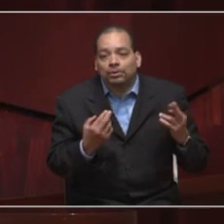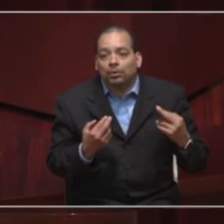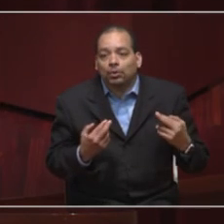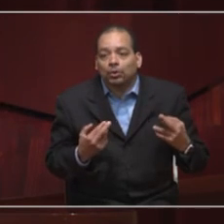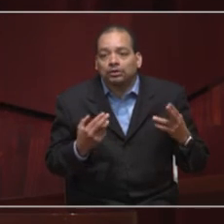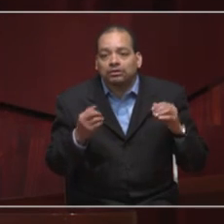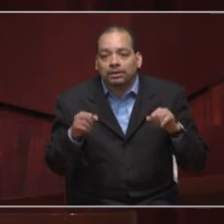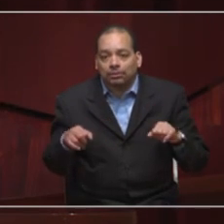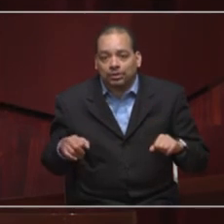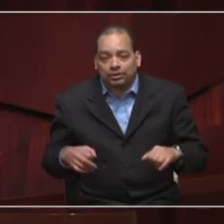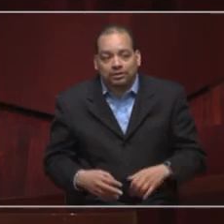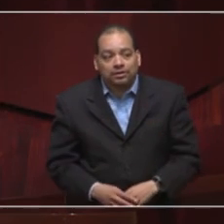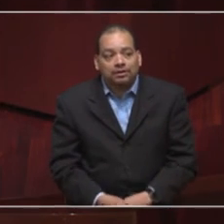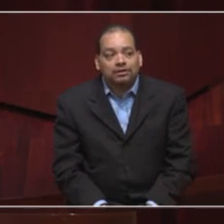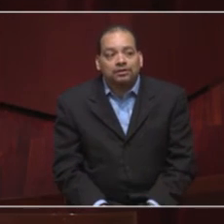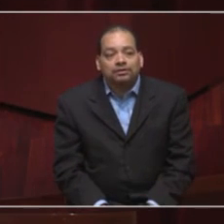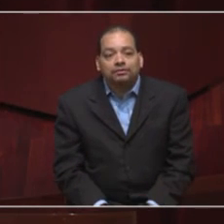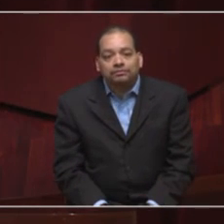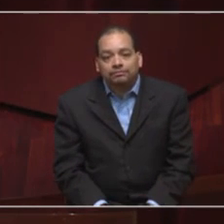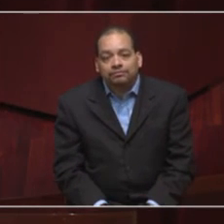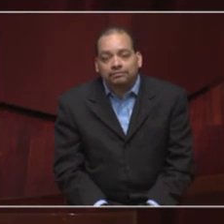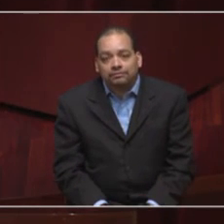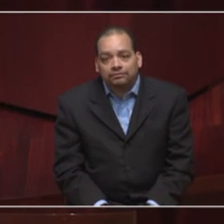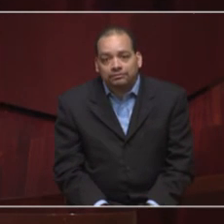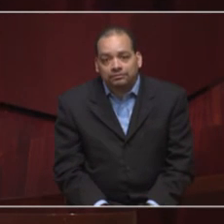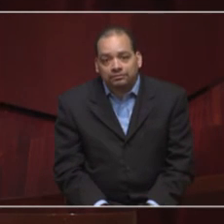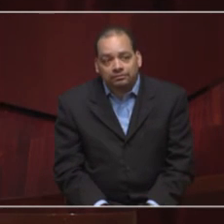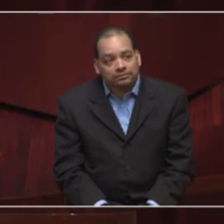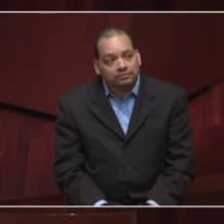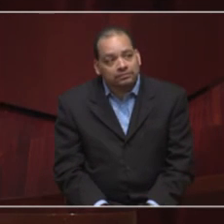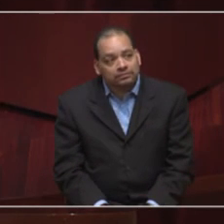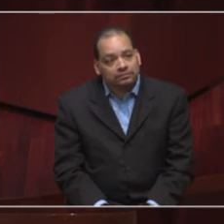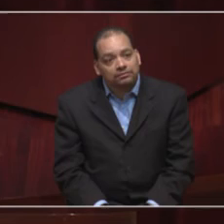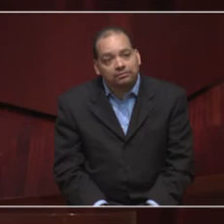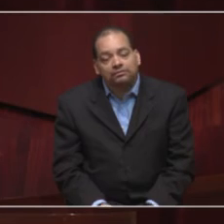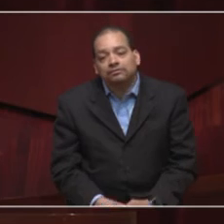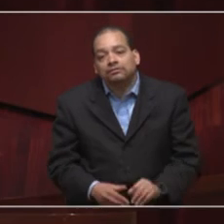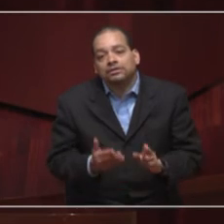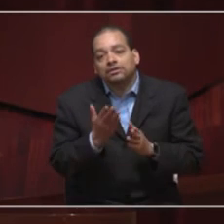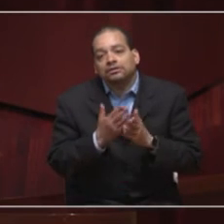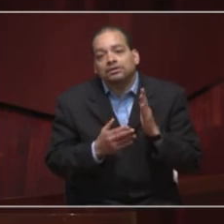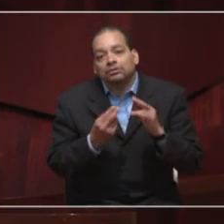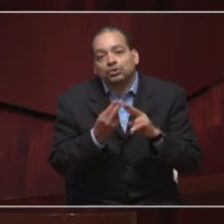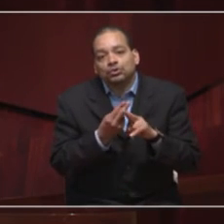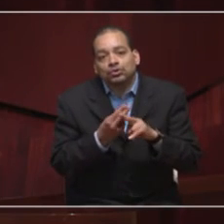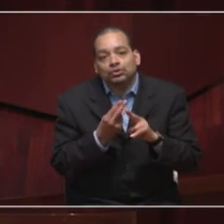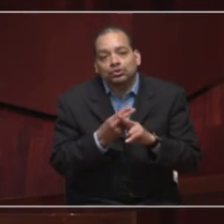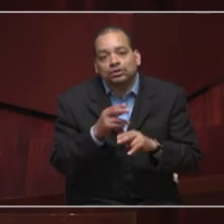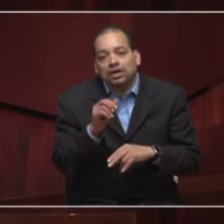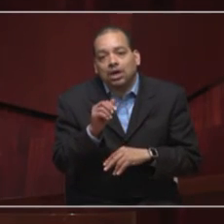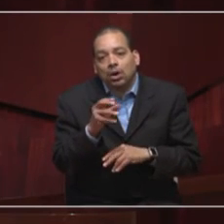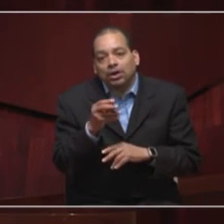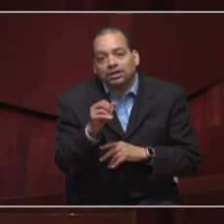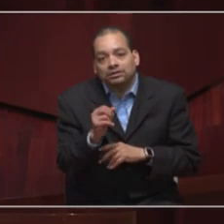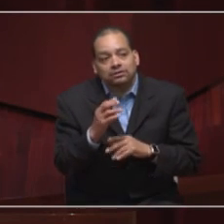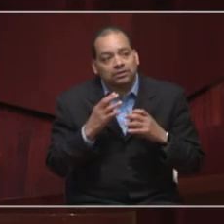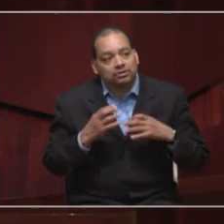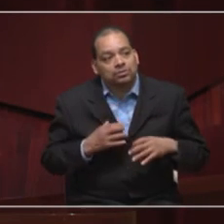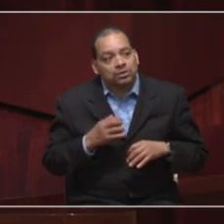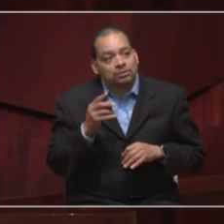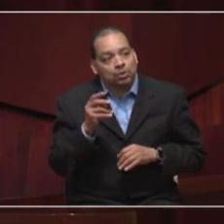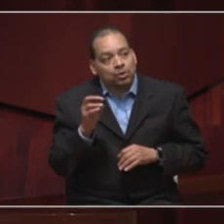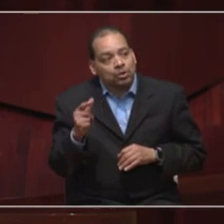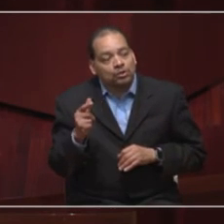customer portal. And for those of you that use the ARCIS customer portal, up at the top right, particularly in records